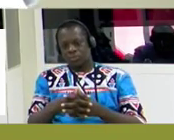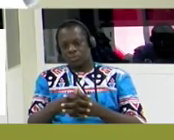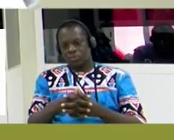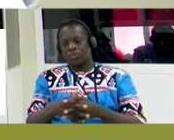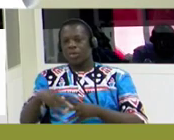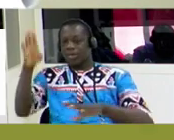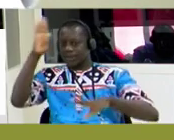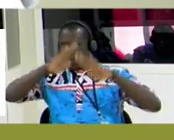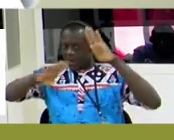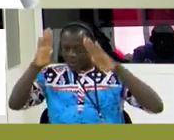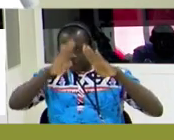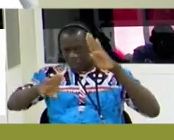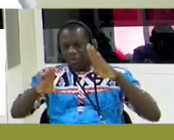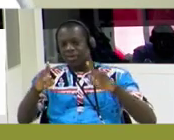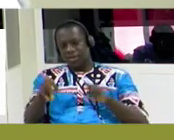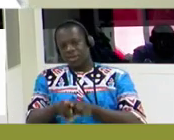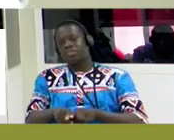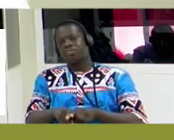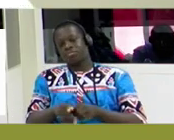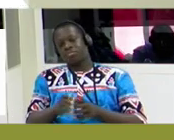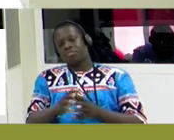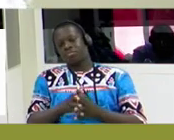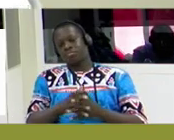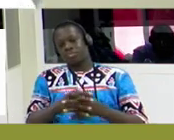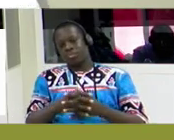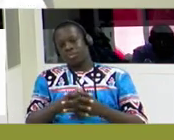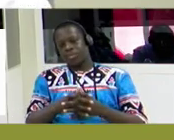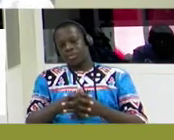the. Thank you on that.